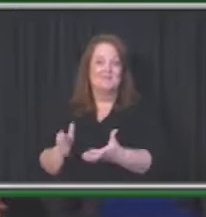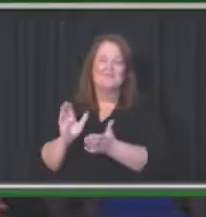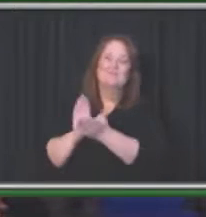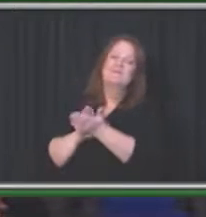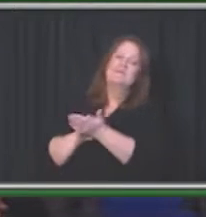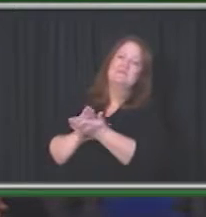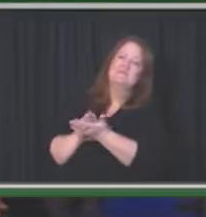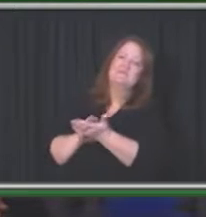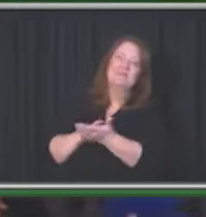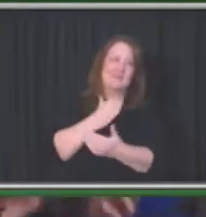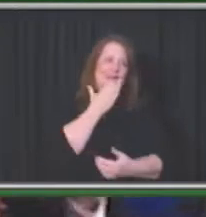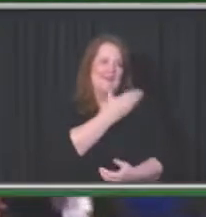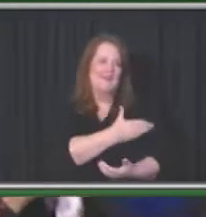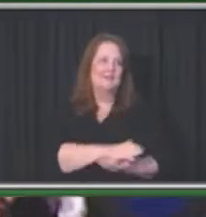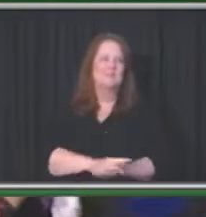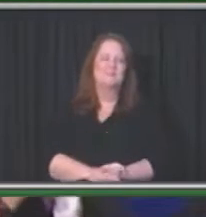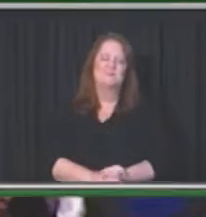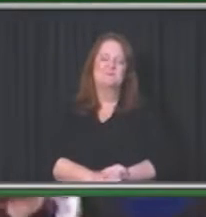And thank you.